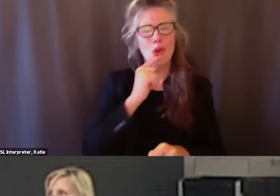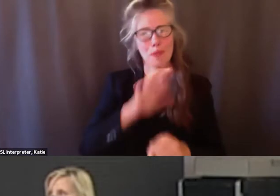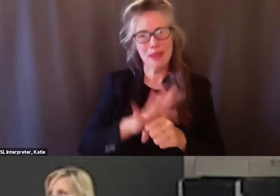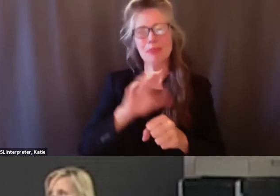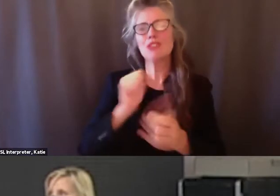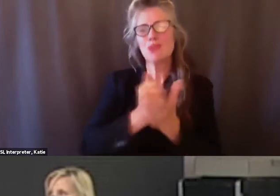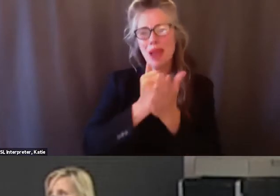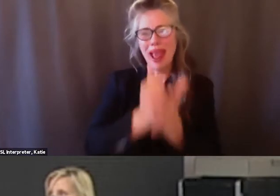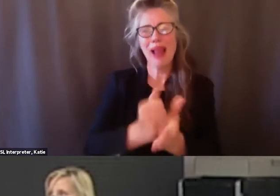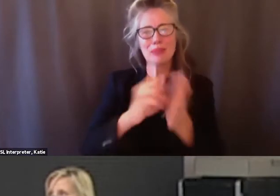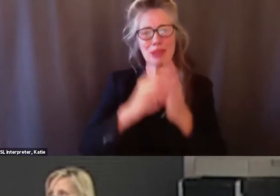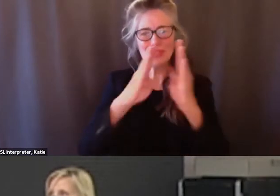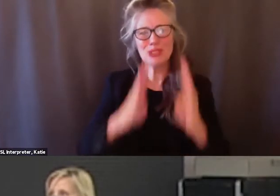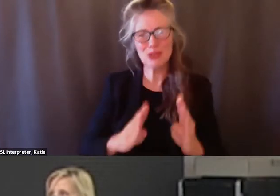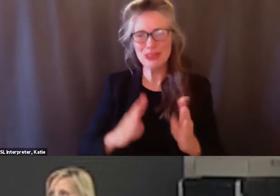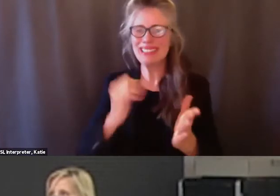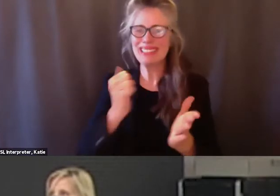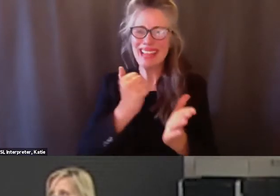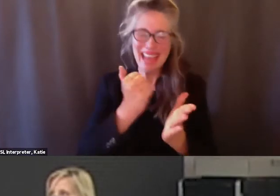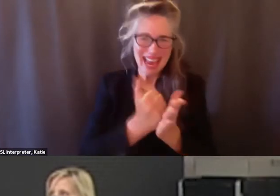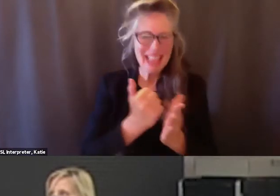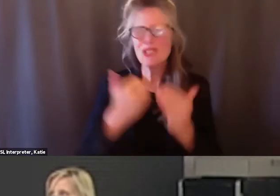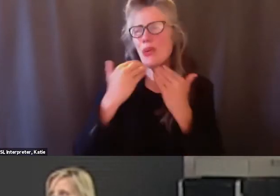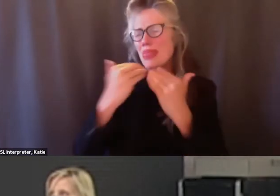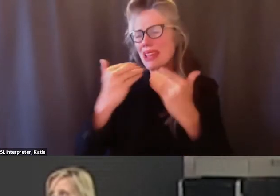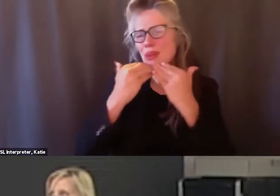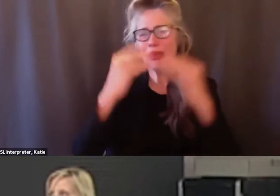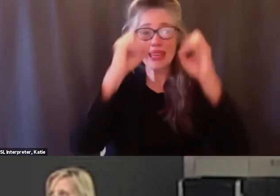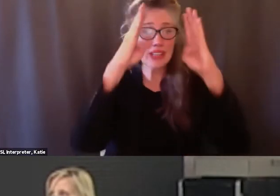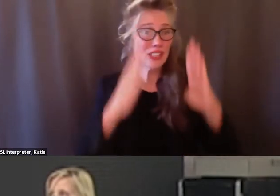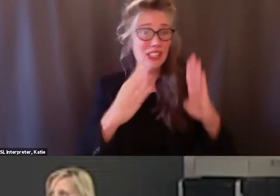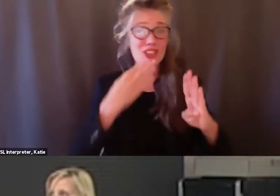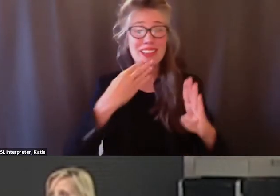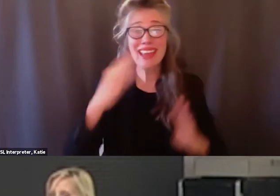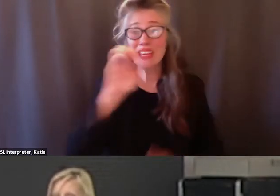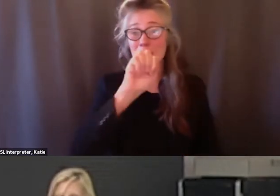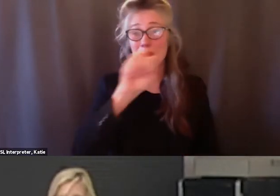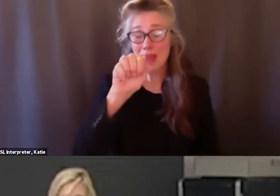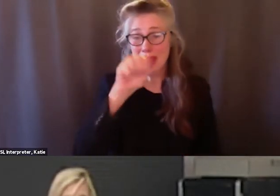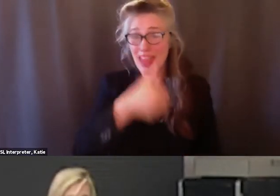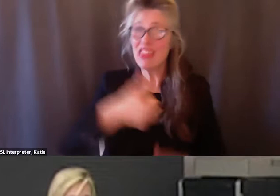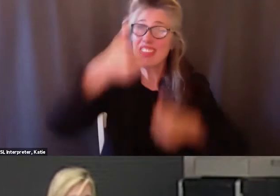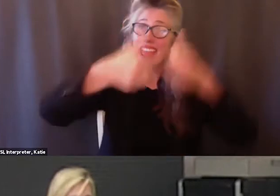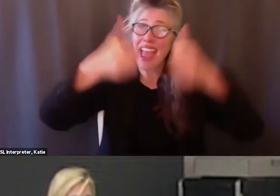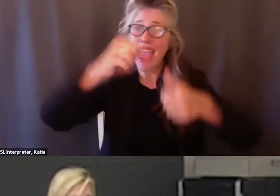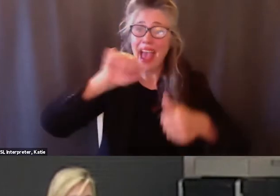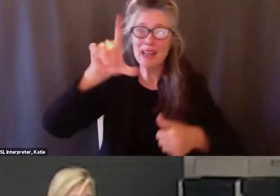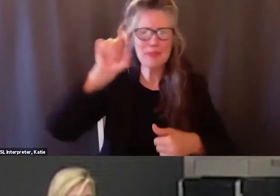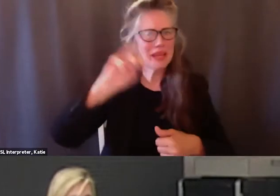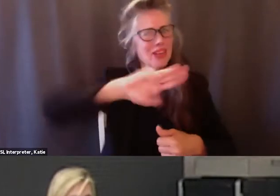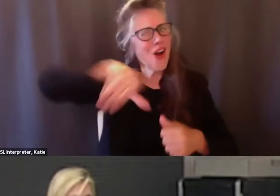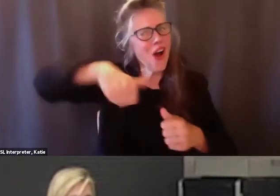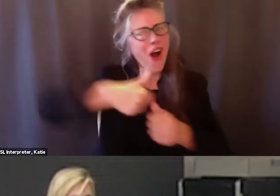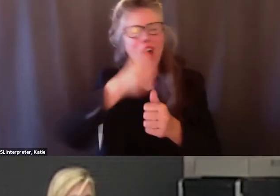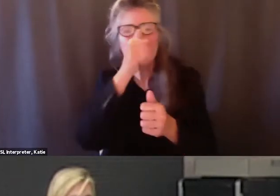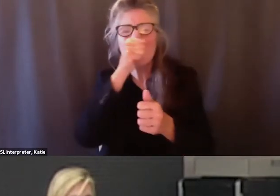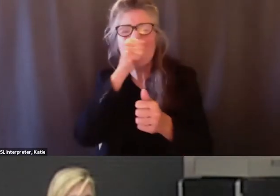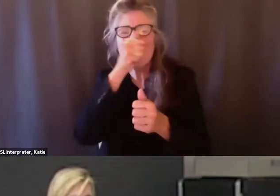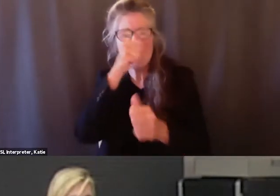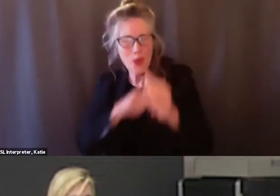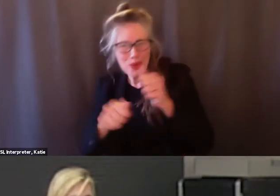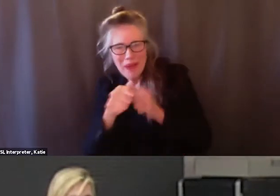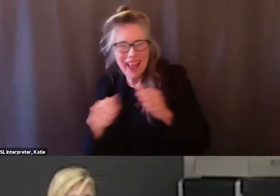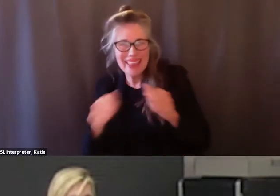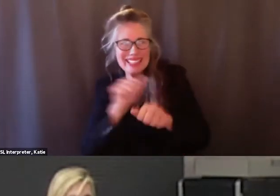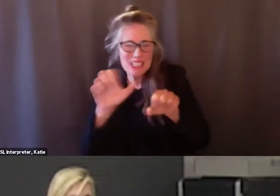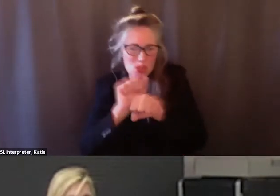children, to the students. So thank you, teachers. Thank you, admin, for all the work that you do behind the scenes to make this happen. Thank you to the